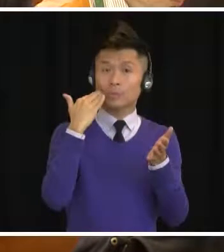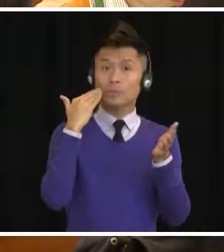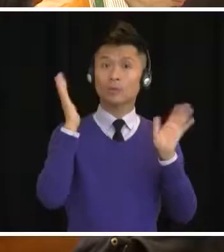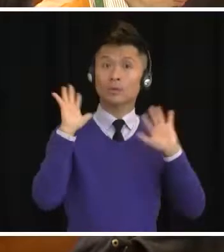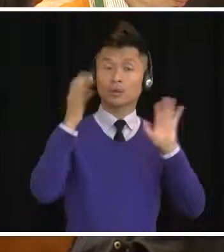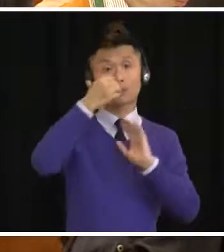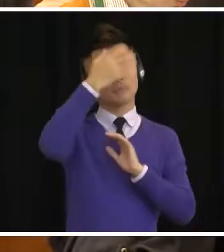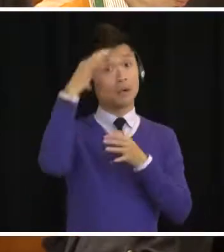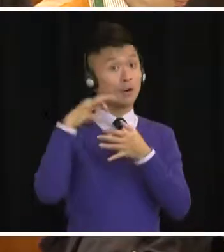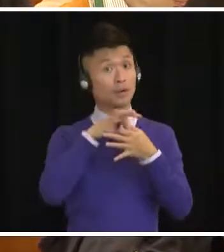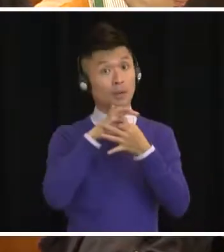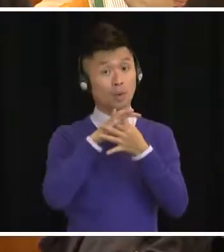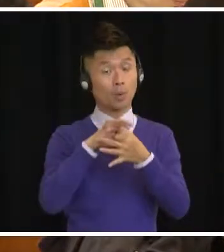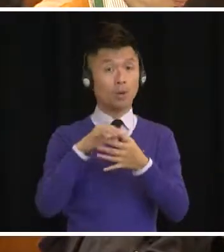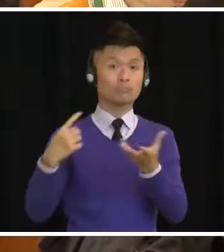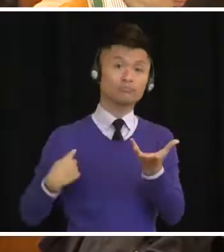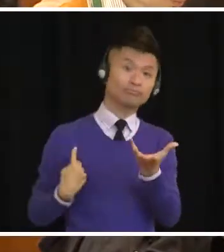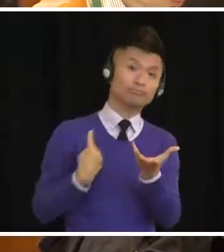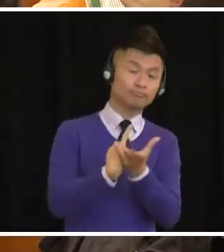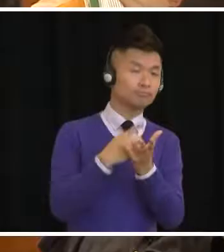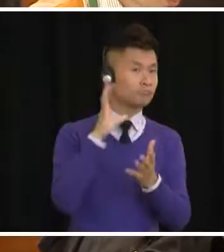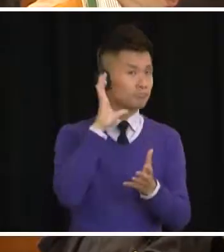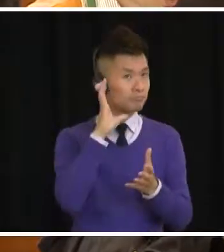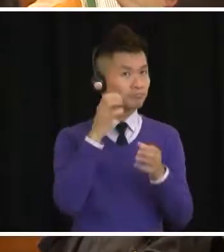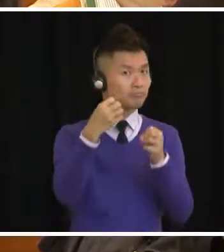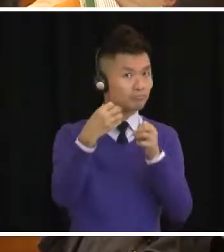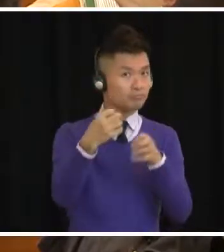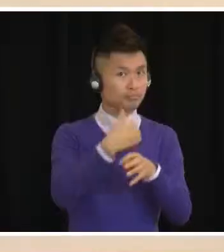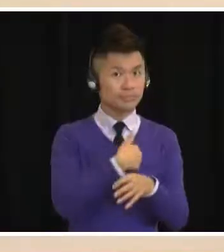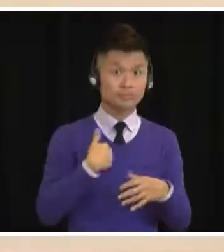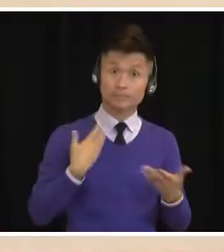And I'm going to leave that there. That's my questions. Yeah.